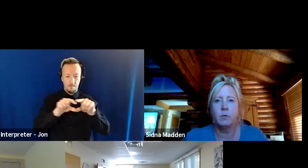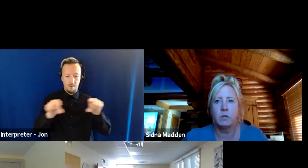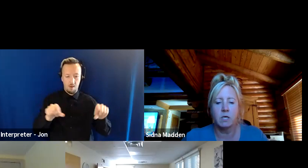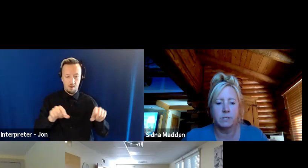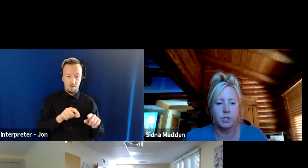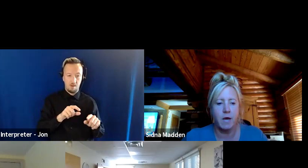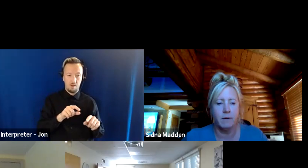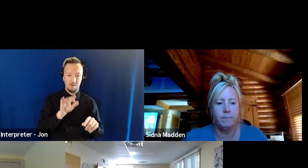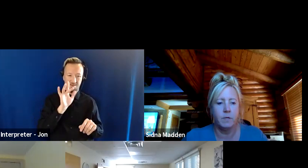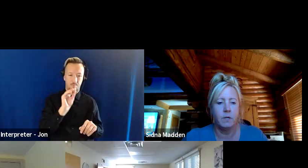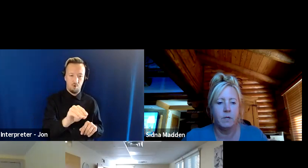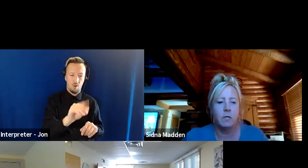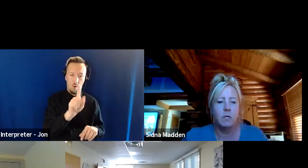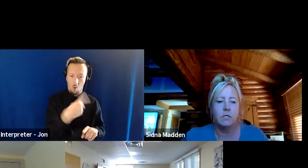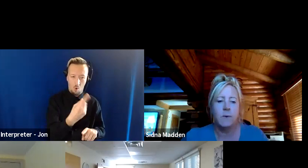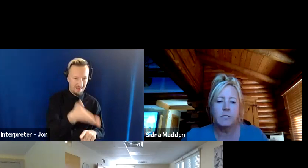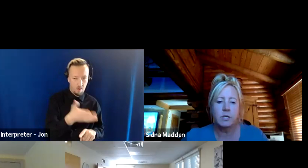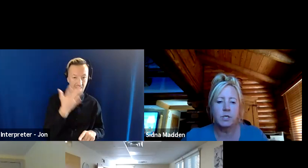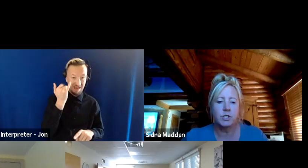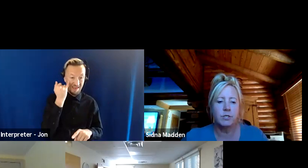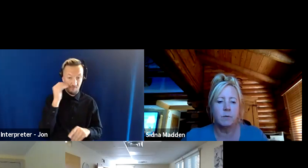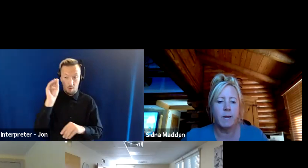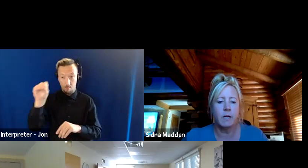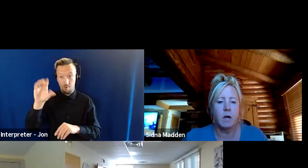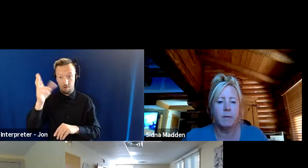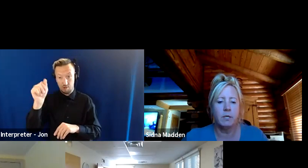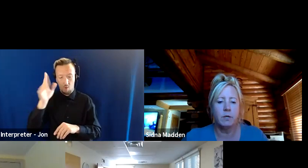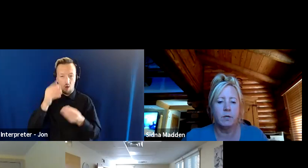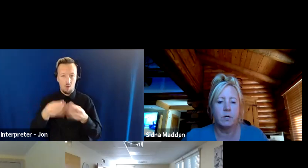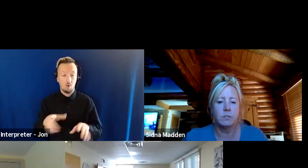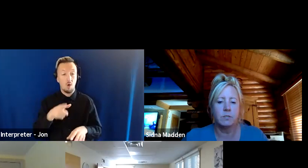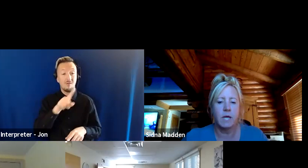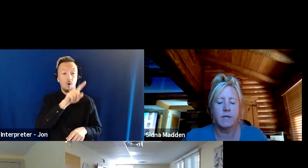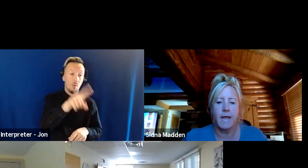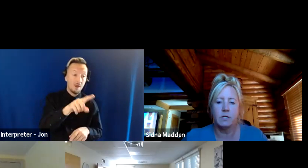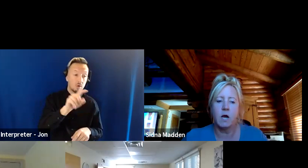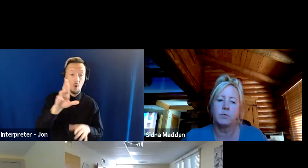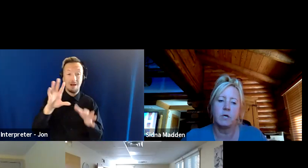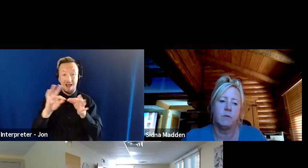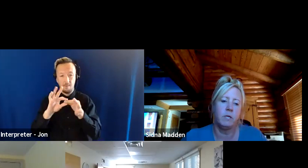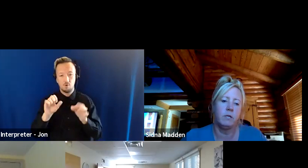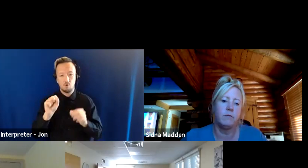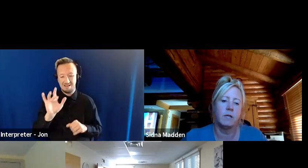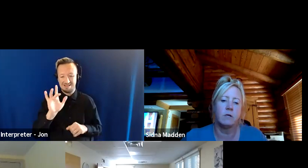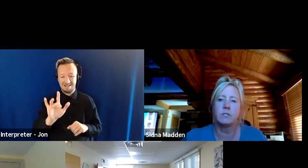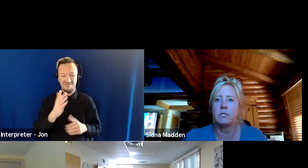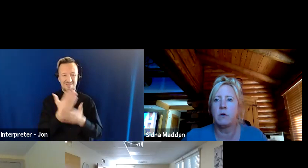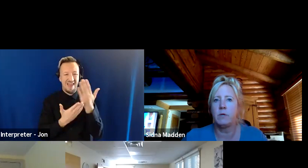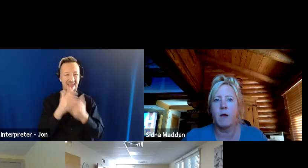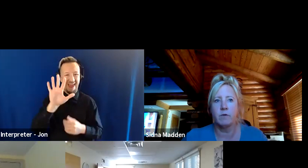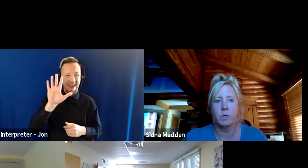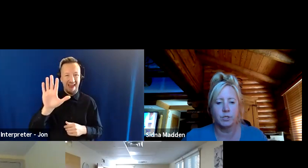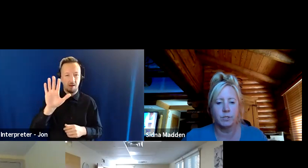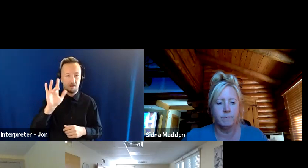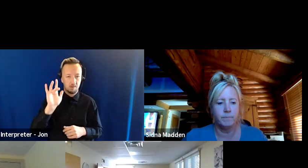as they will get lost in chat. To ask a question or make a comment, you can also select the hand option on the menu that allows us to know